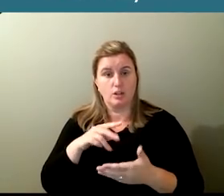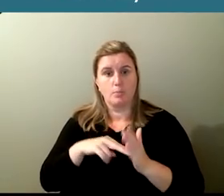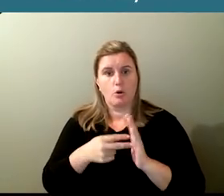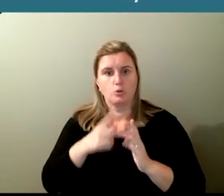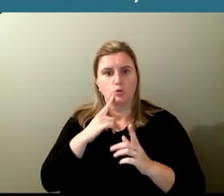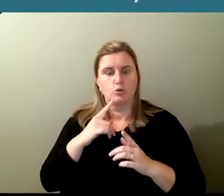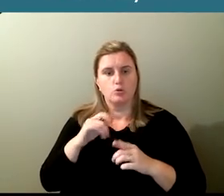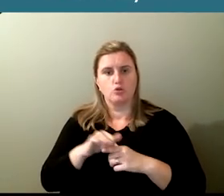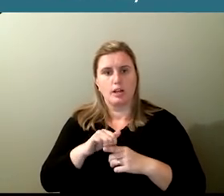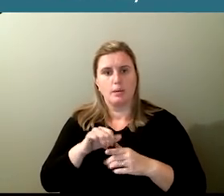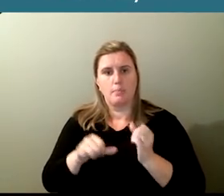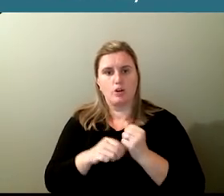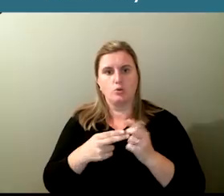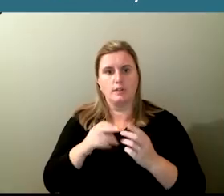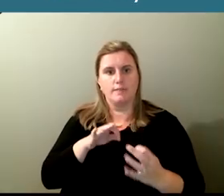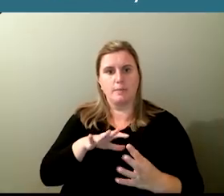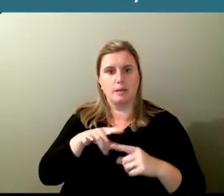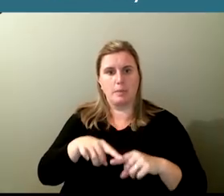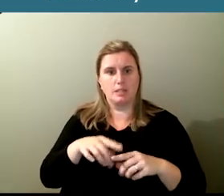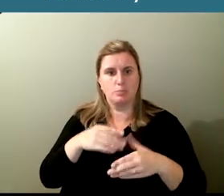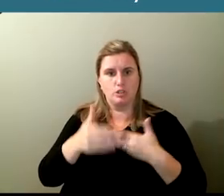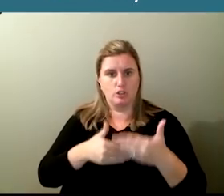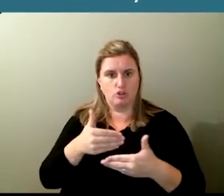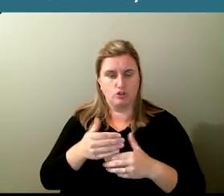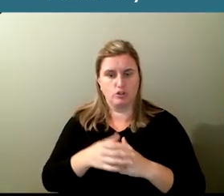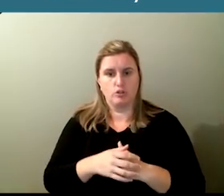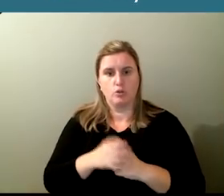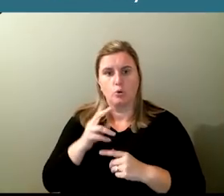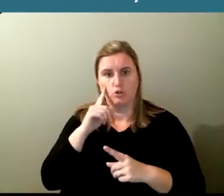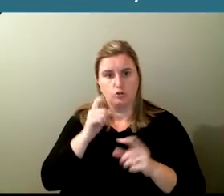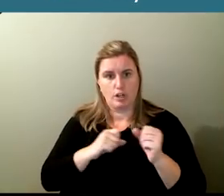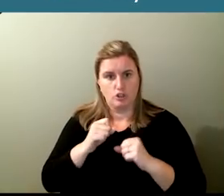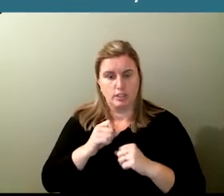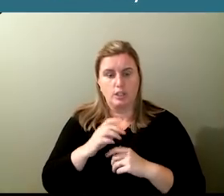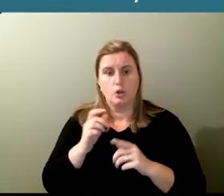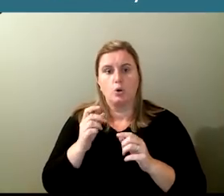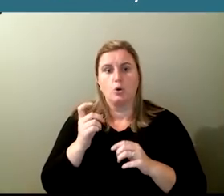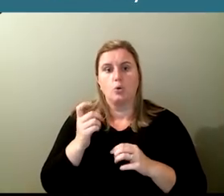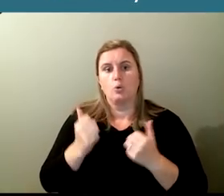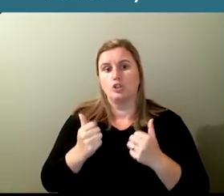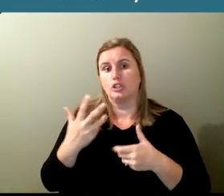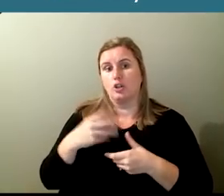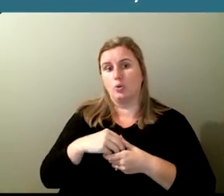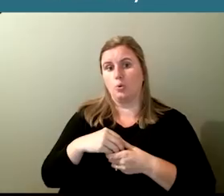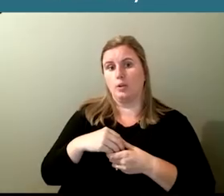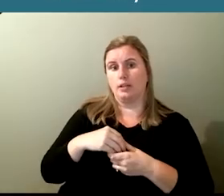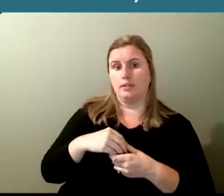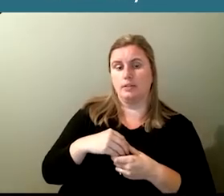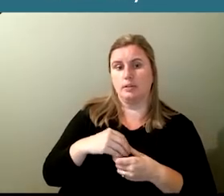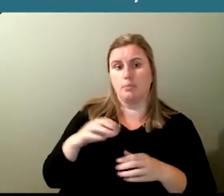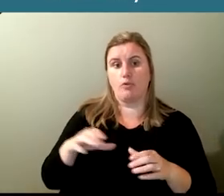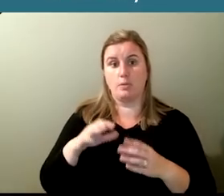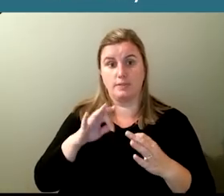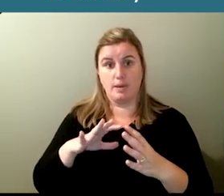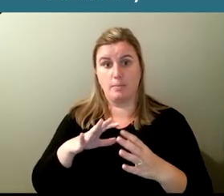train paraeducators using a feedback-based procedure or strategy, which included performance feedback,